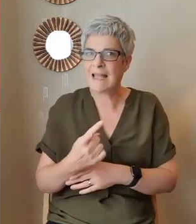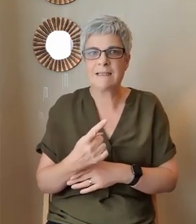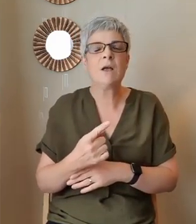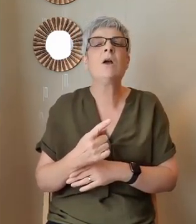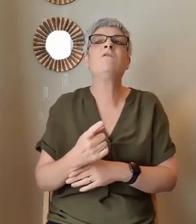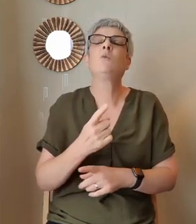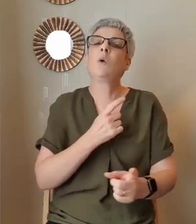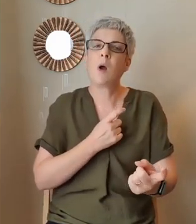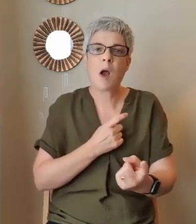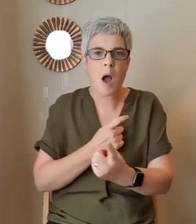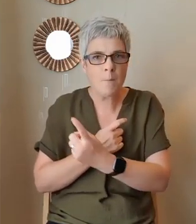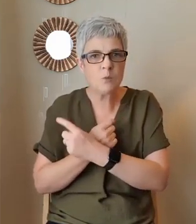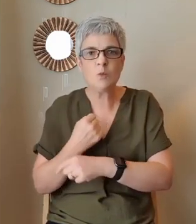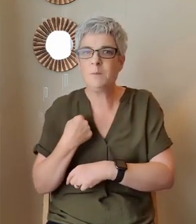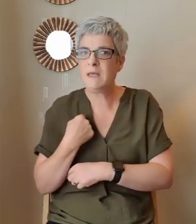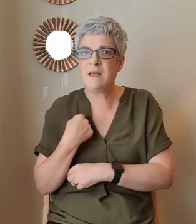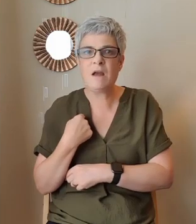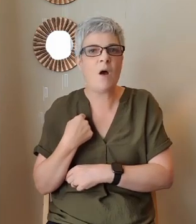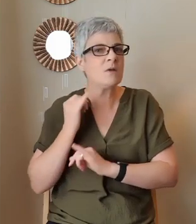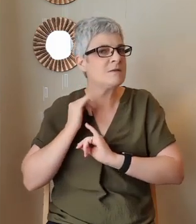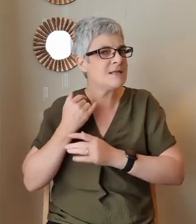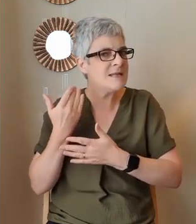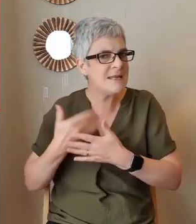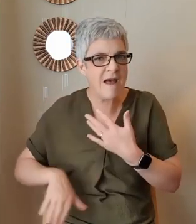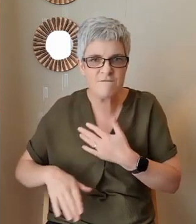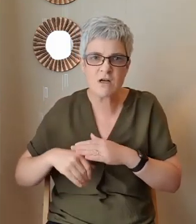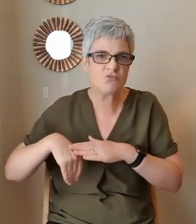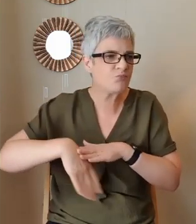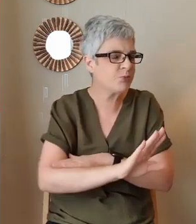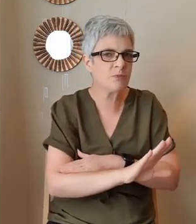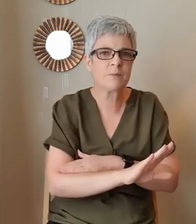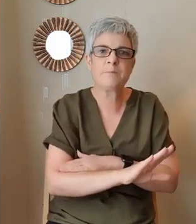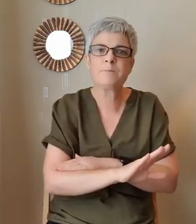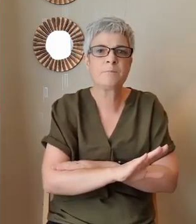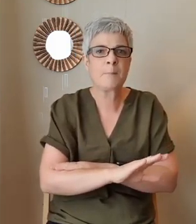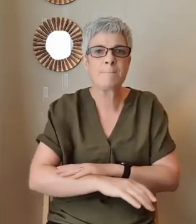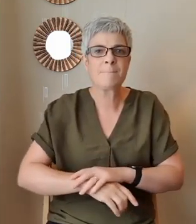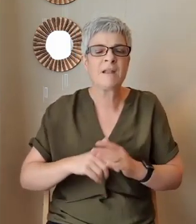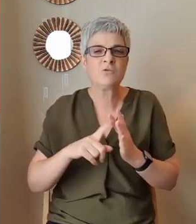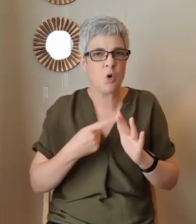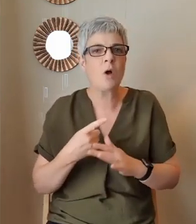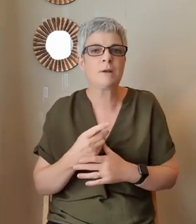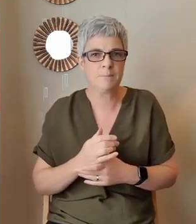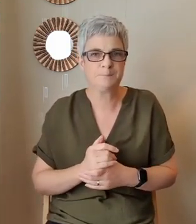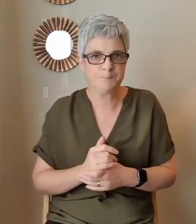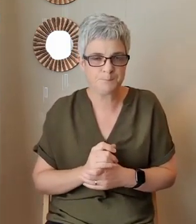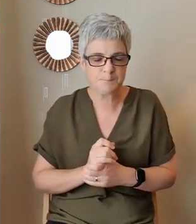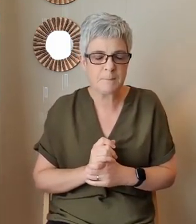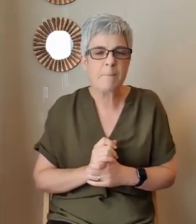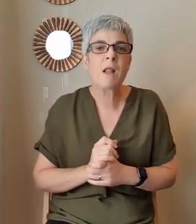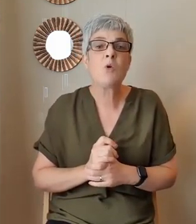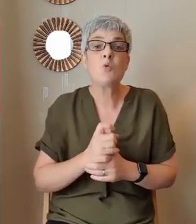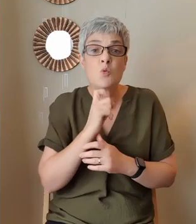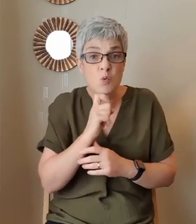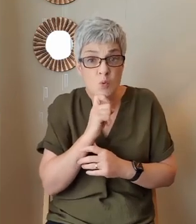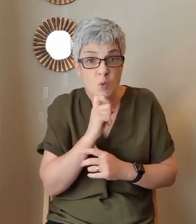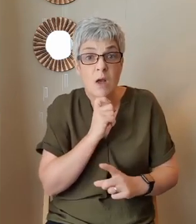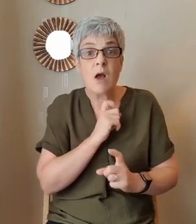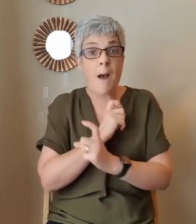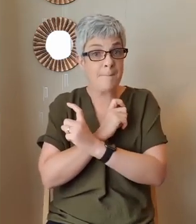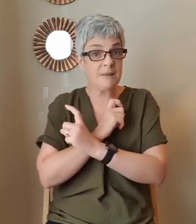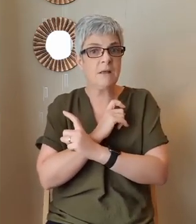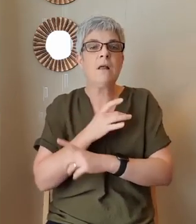comes to me, I will never drive away. John chapter 6 at verse 37. Whoever comes to me, whether